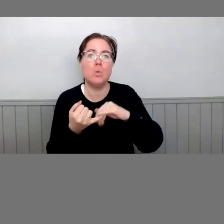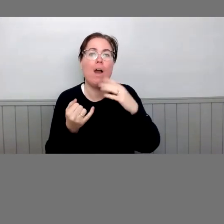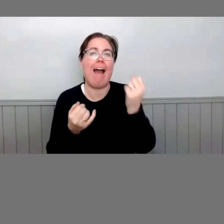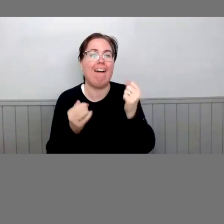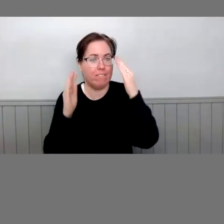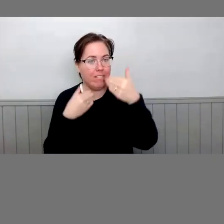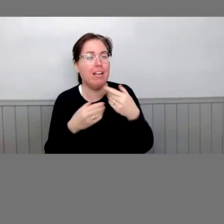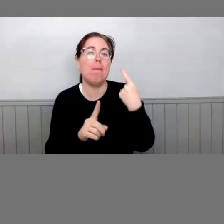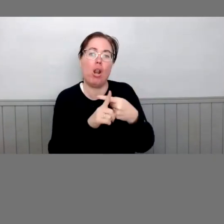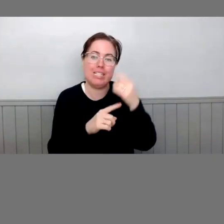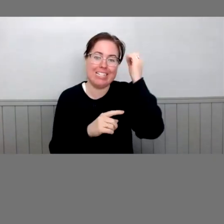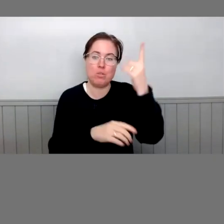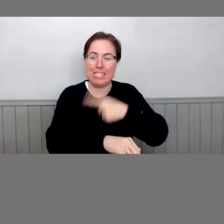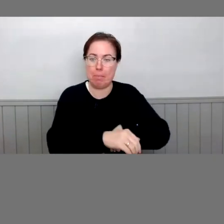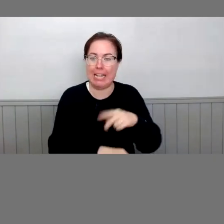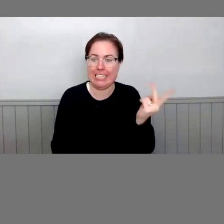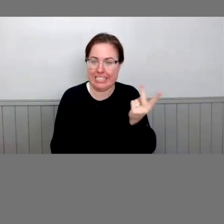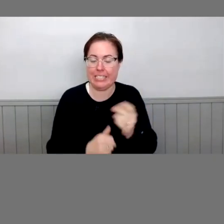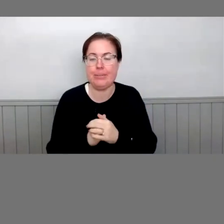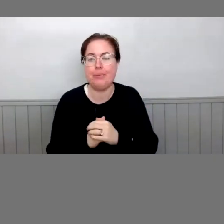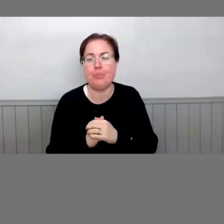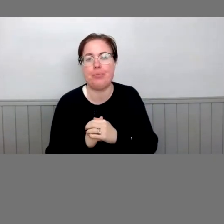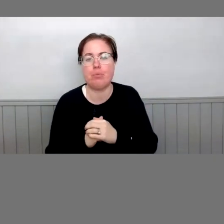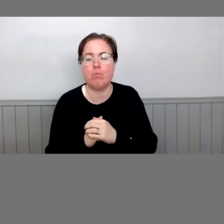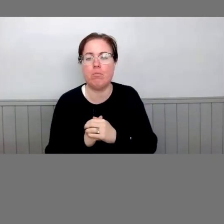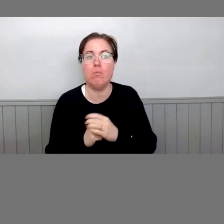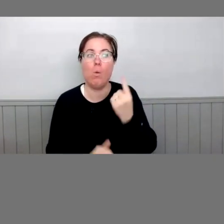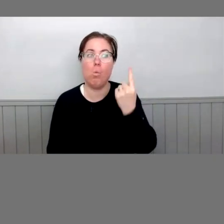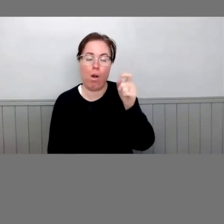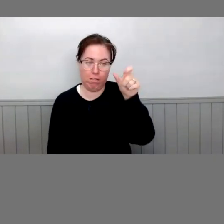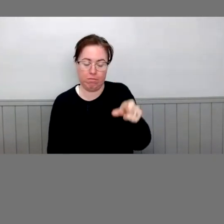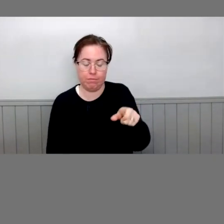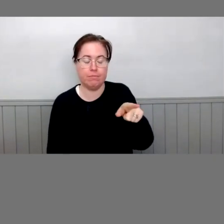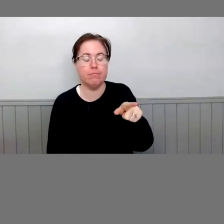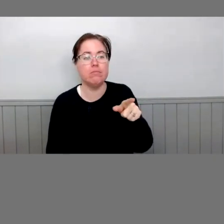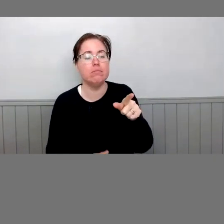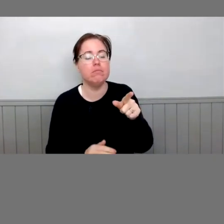intellectual disability. One of the people we spoke to